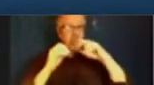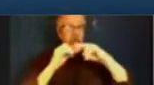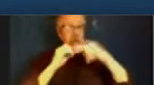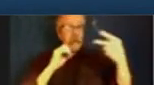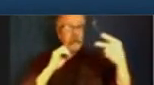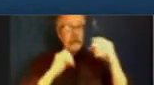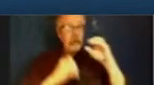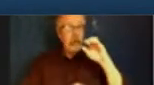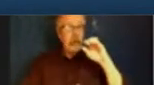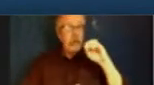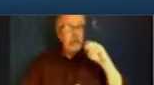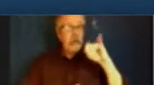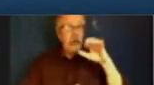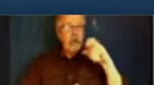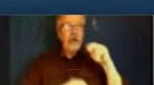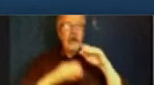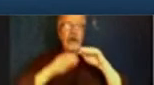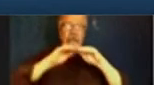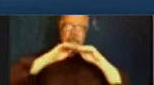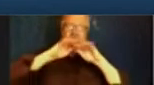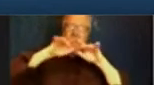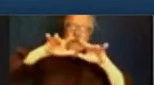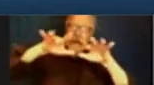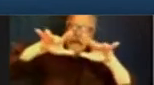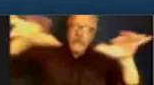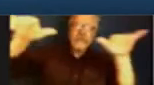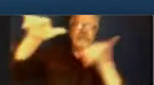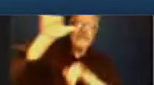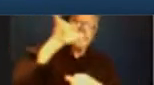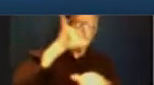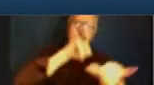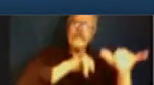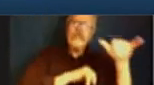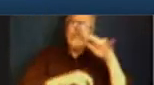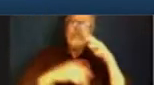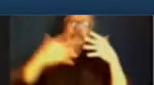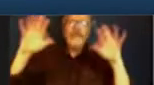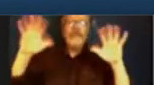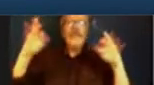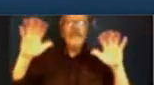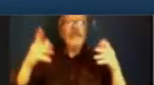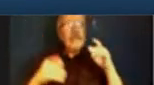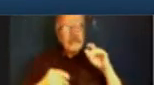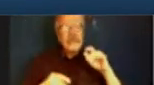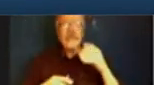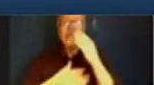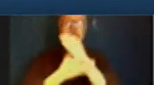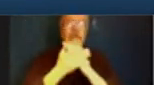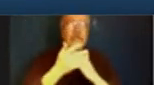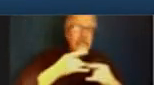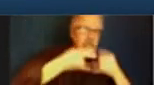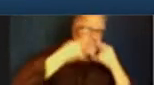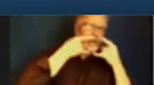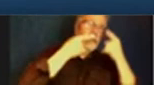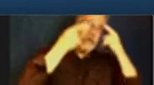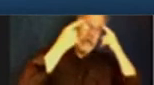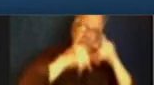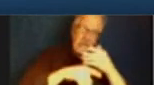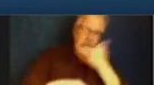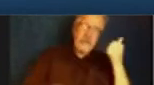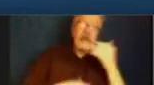know that there are certain masks that are much more effective than others. You get significant more protection from